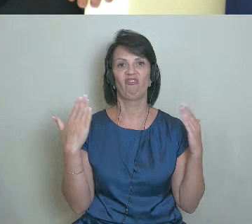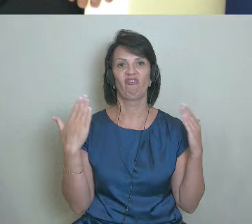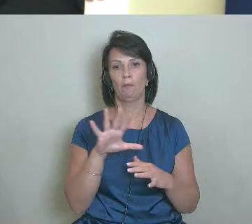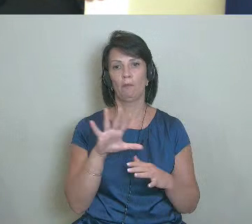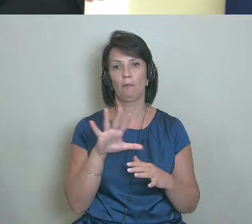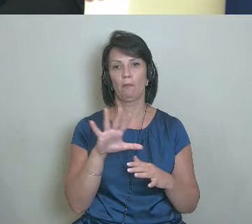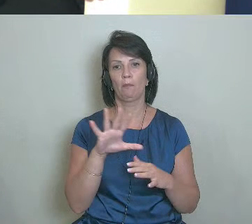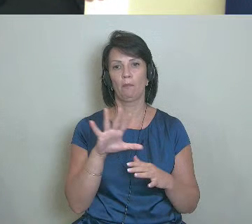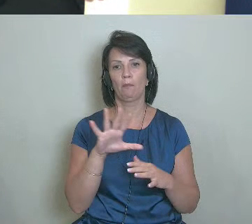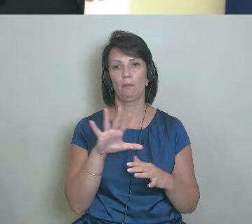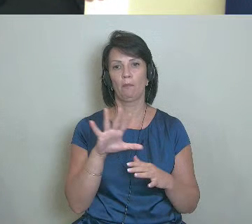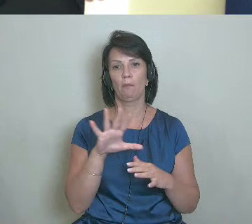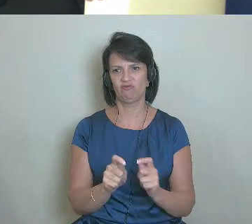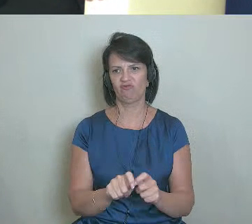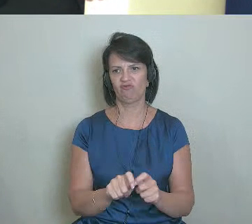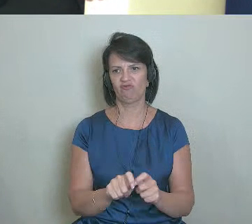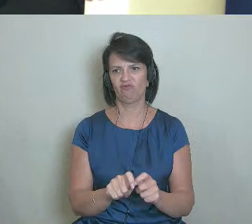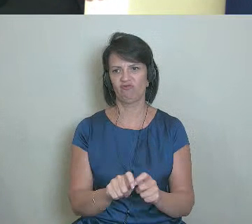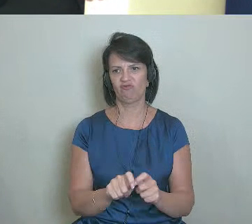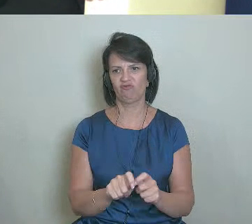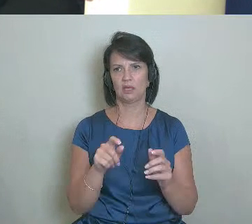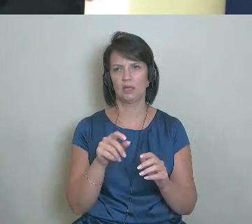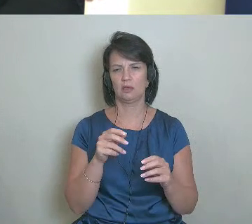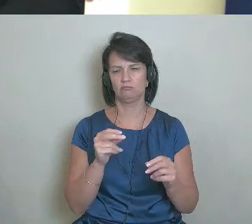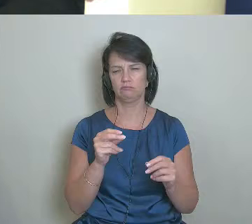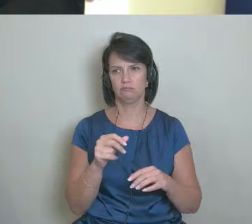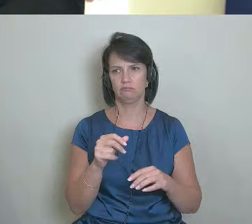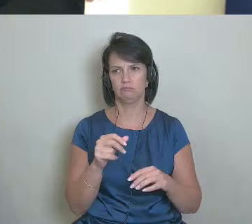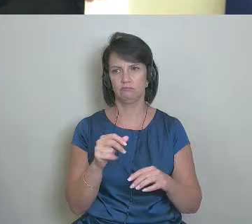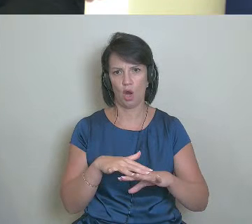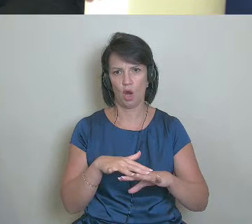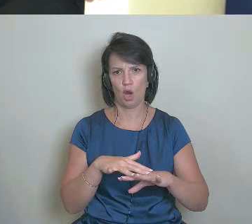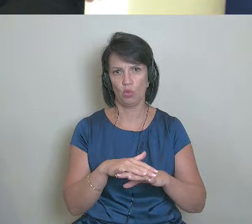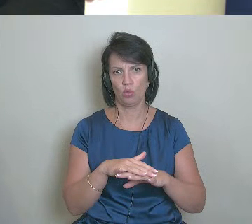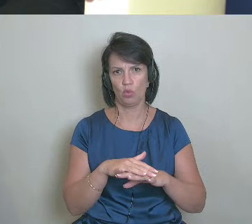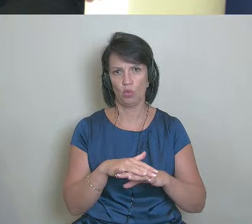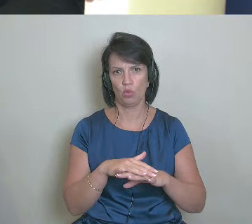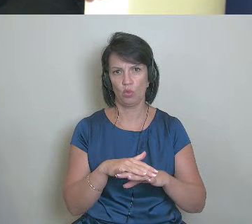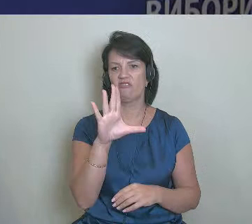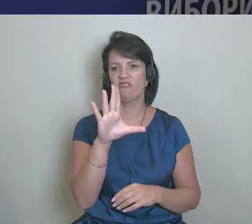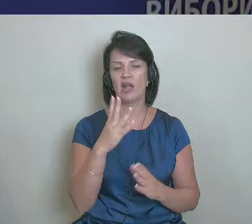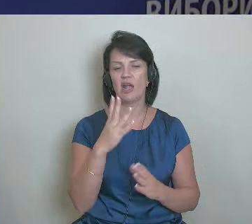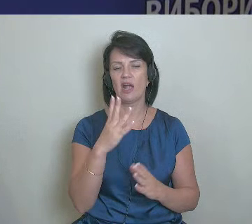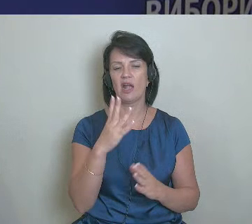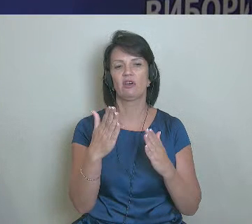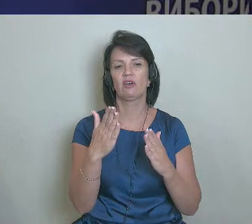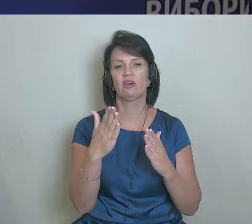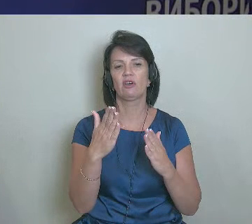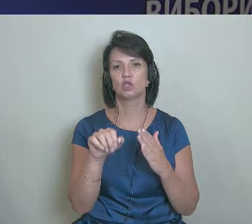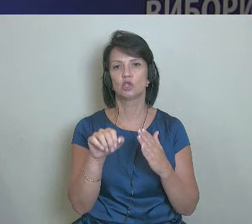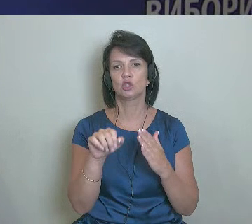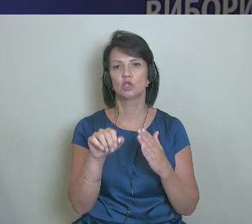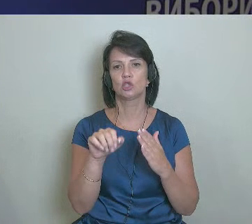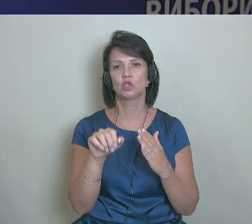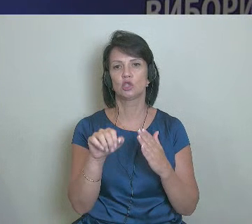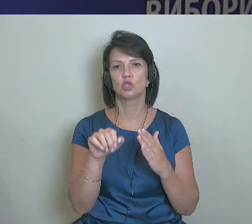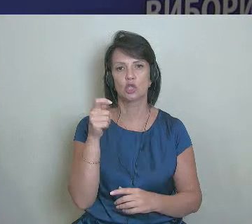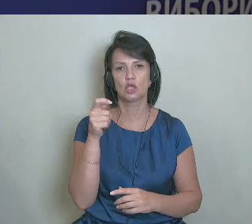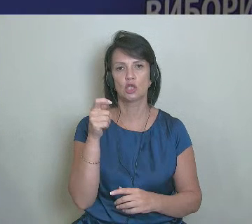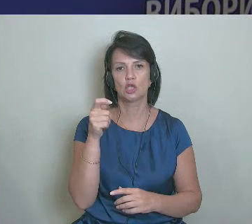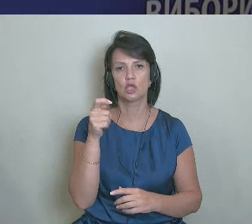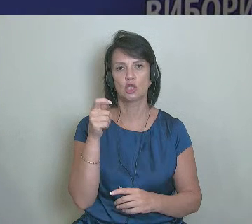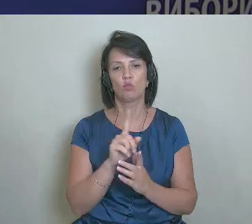just before the weekend, it was necessary to open an account. The CAC